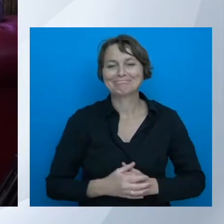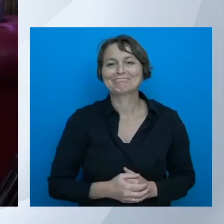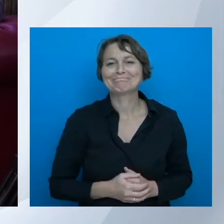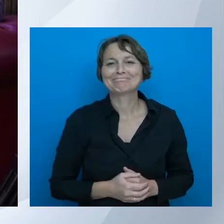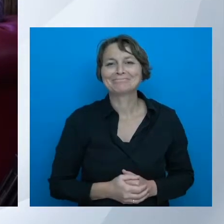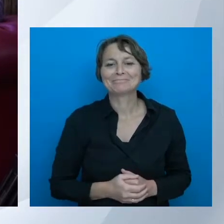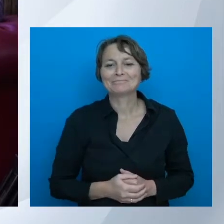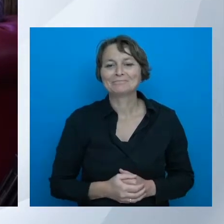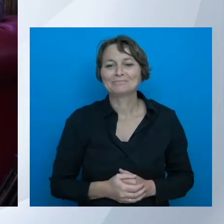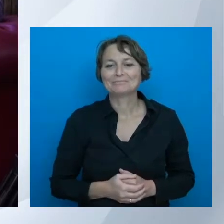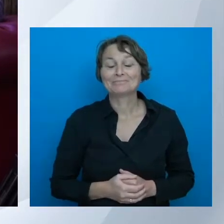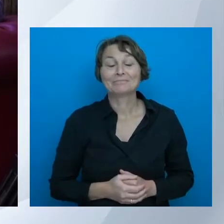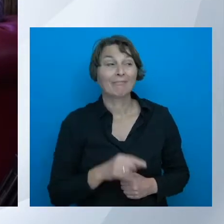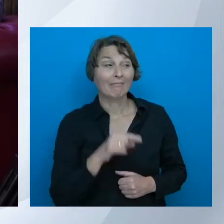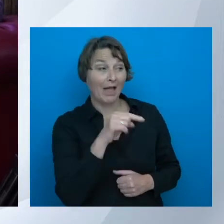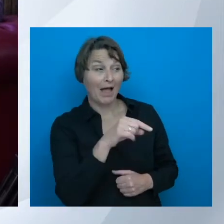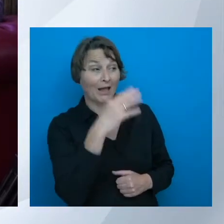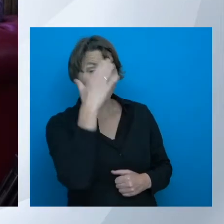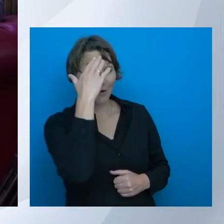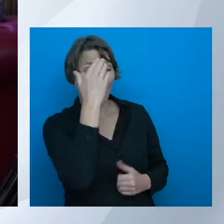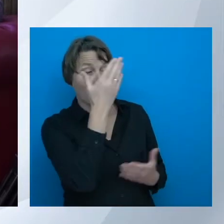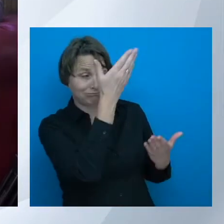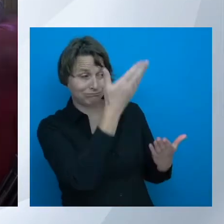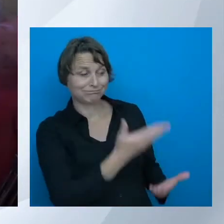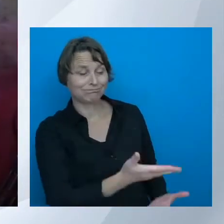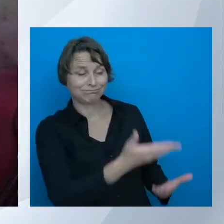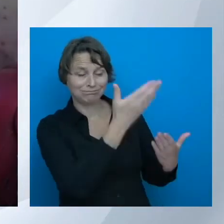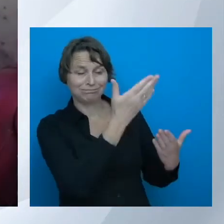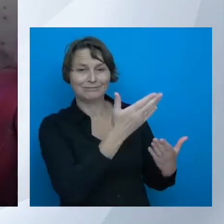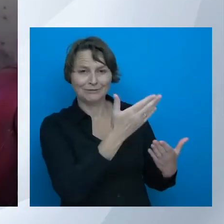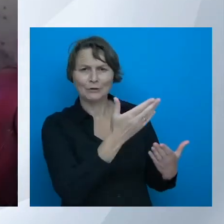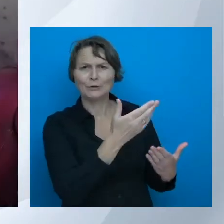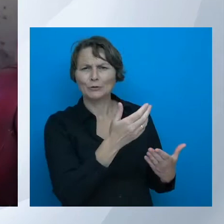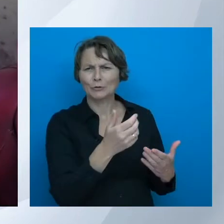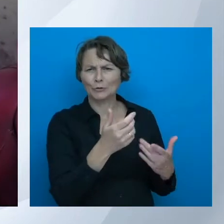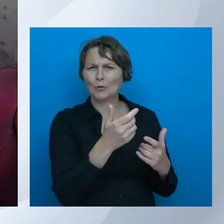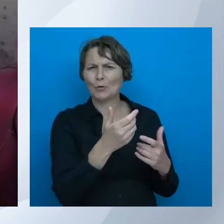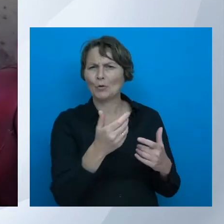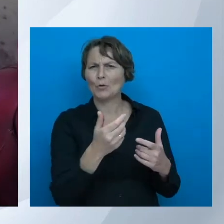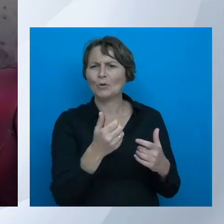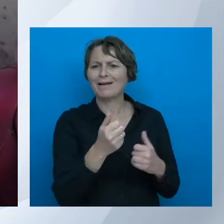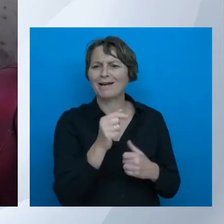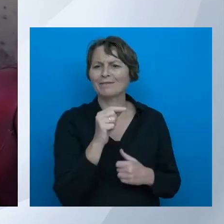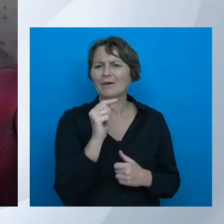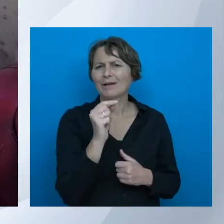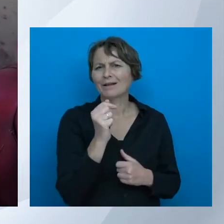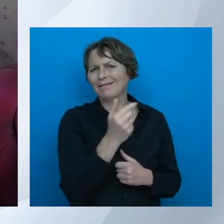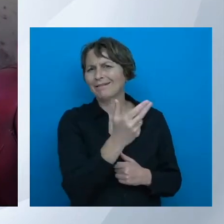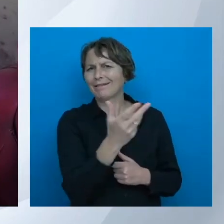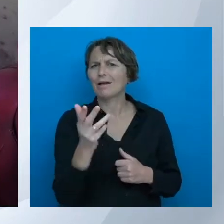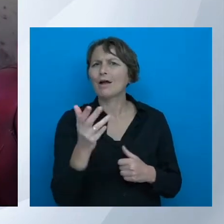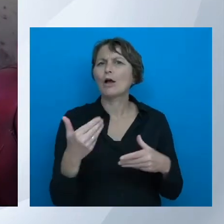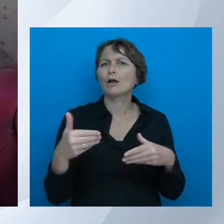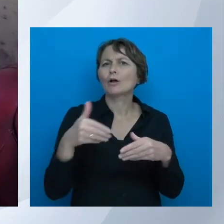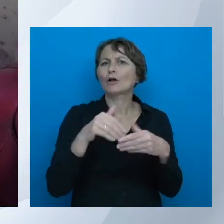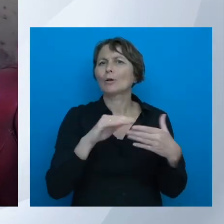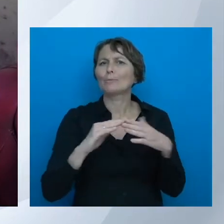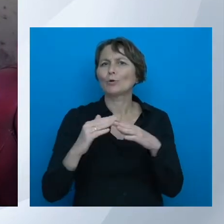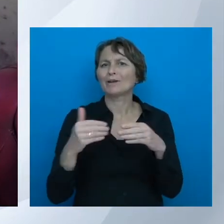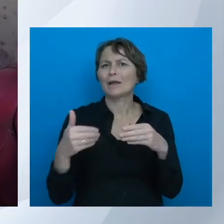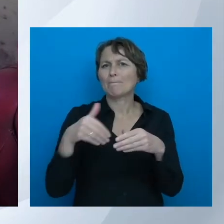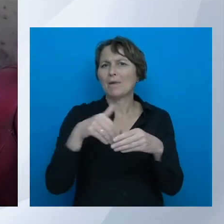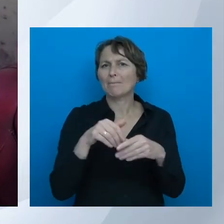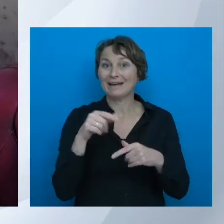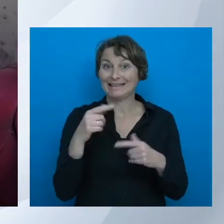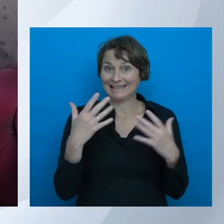know you as one of the big SharePoint community members, but you're taking a bit different subject right now,